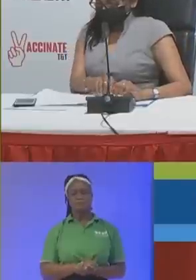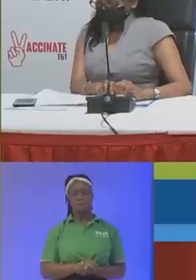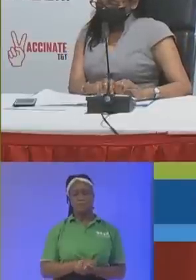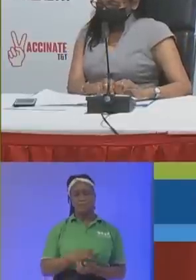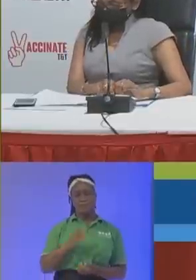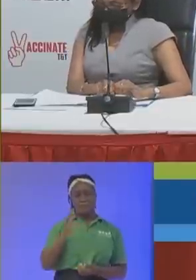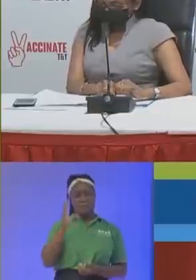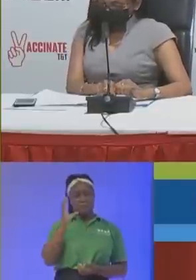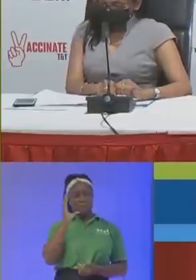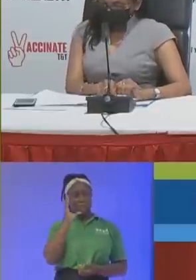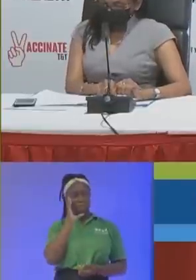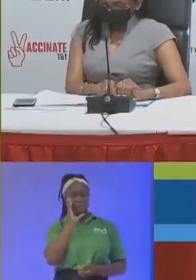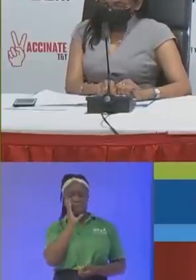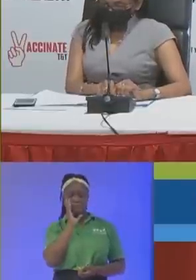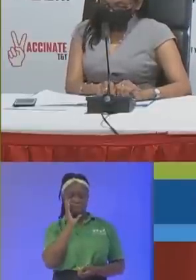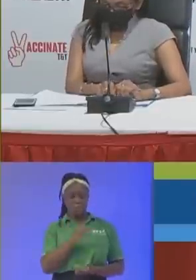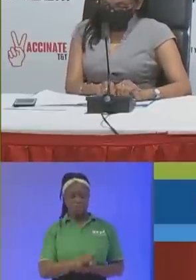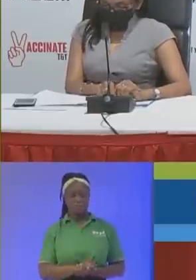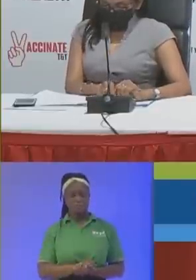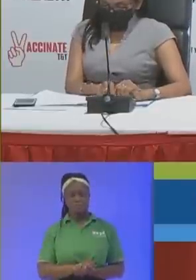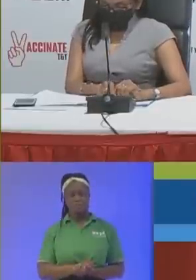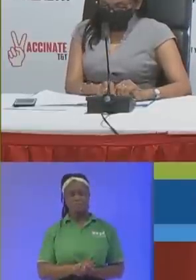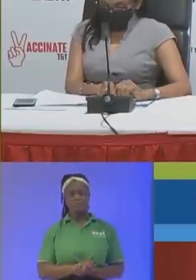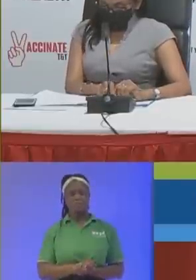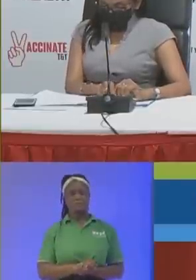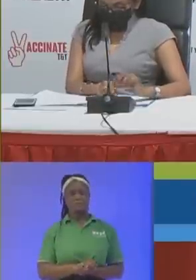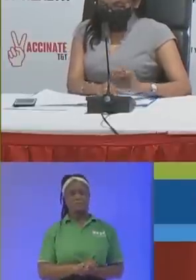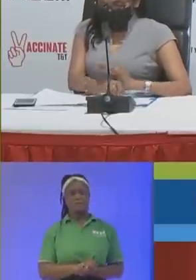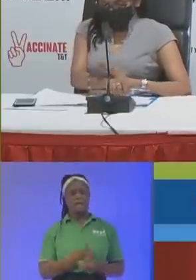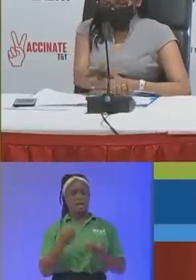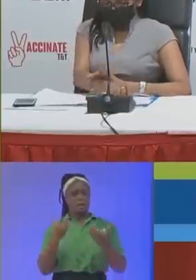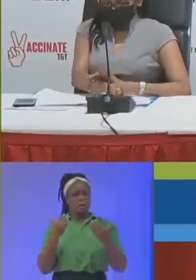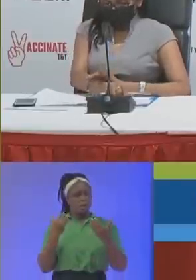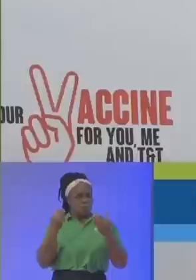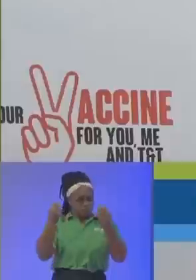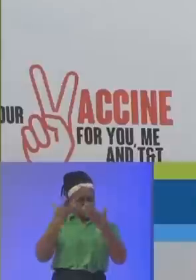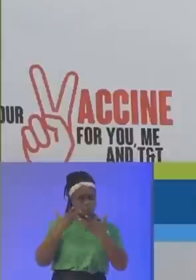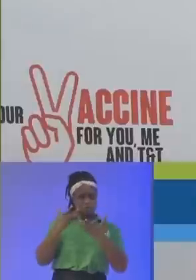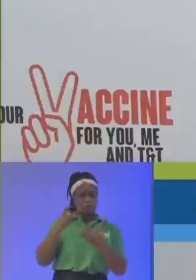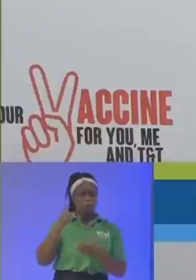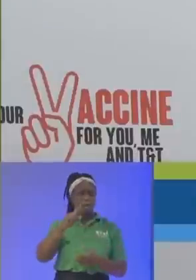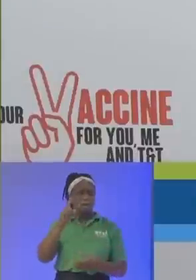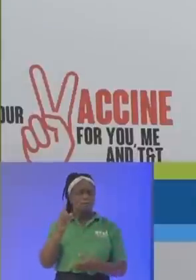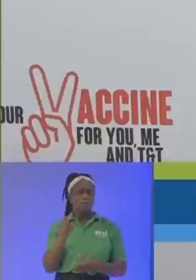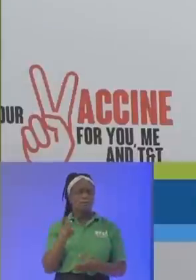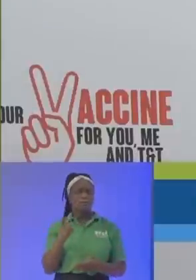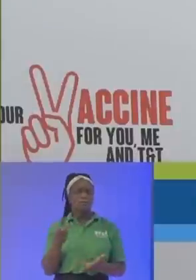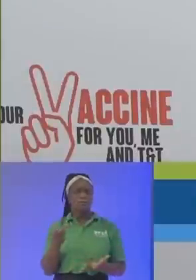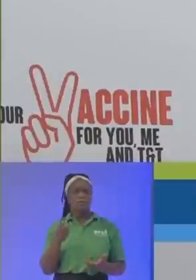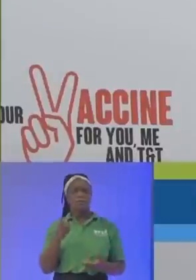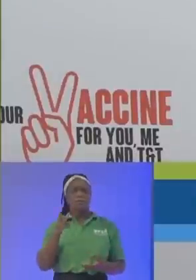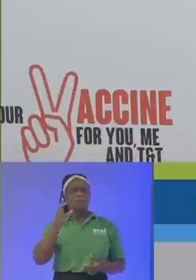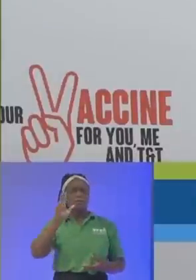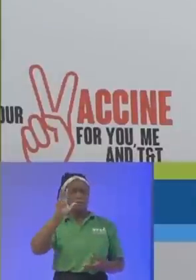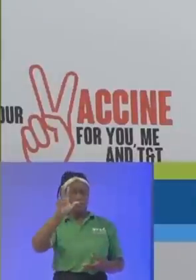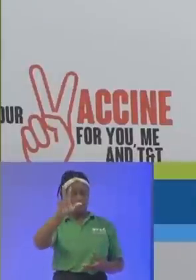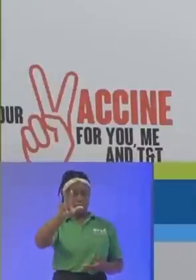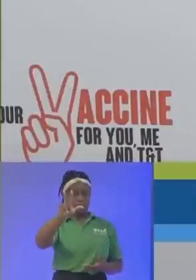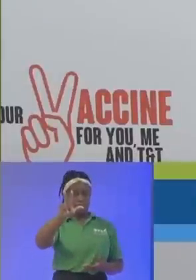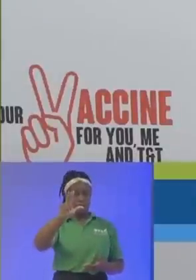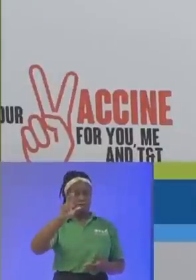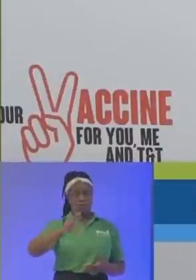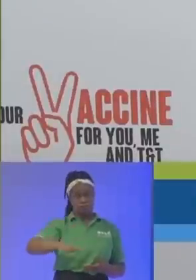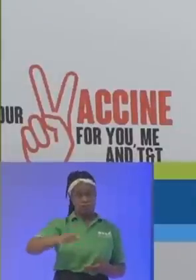Dr. Richards, would you have that information at hand? Yes, good morning. There are 3 pediatric cases hospitalized in the